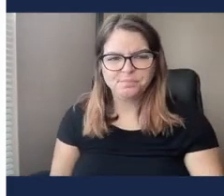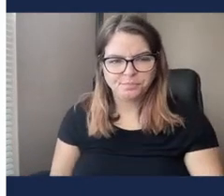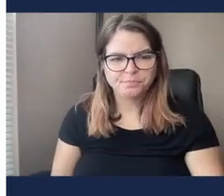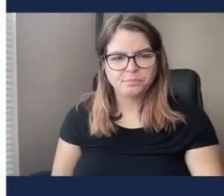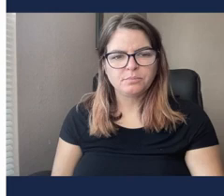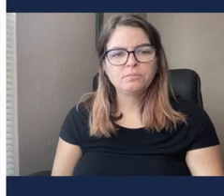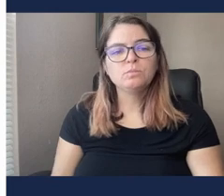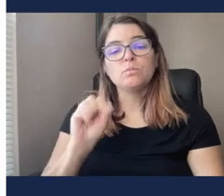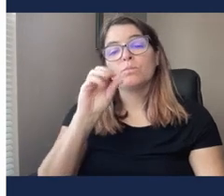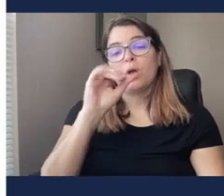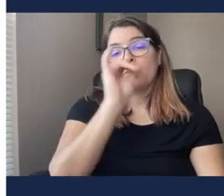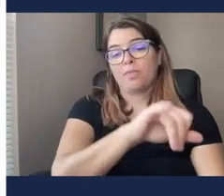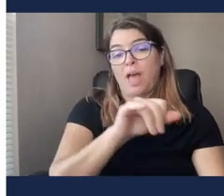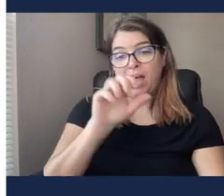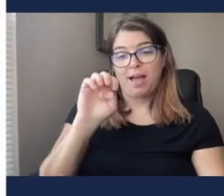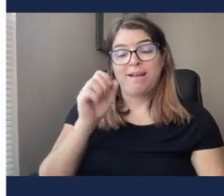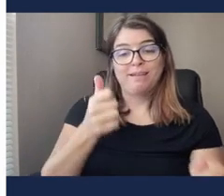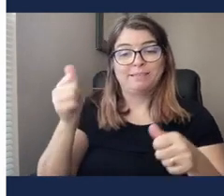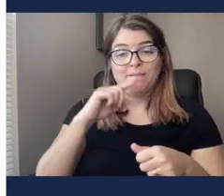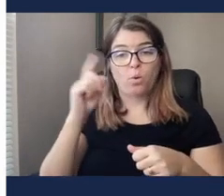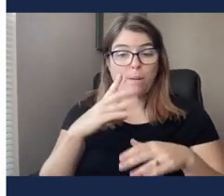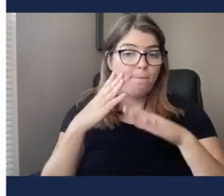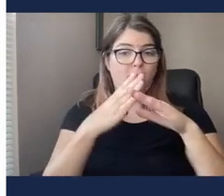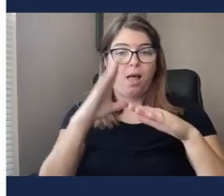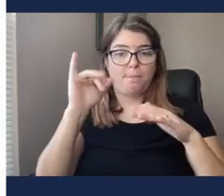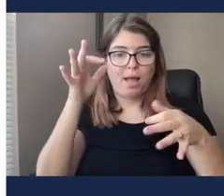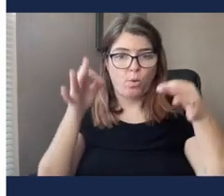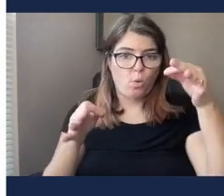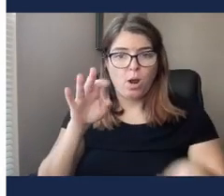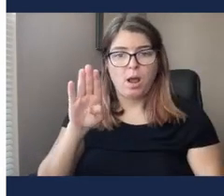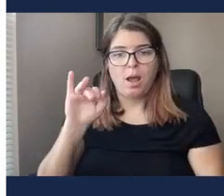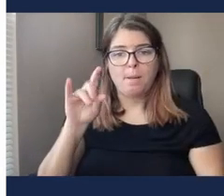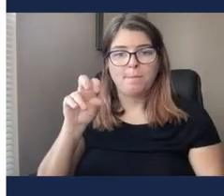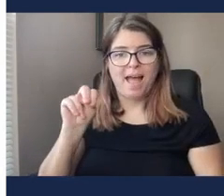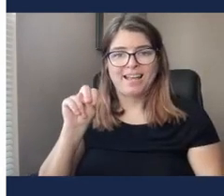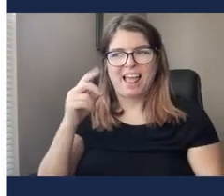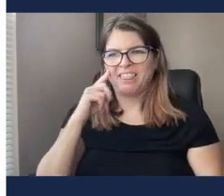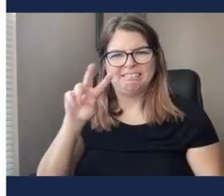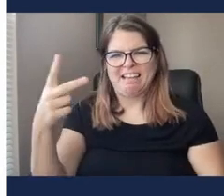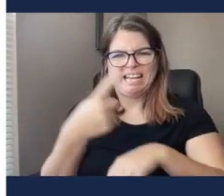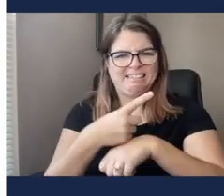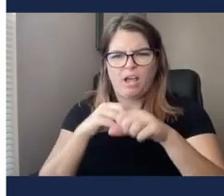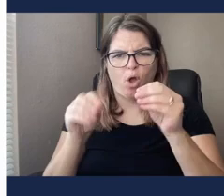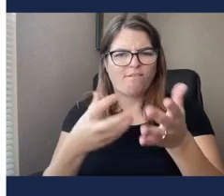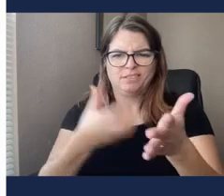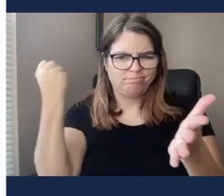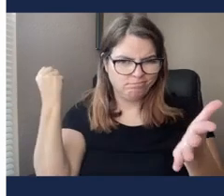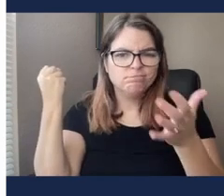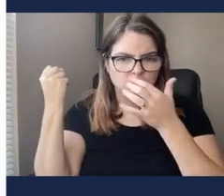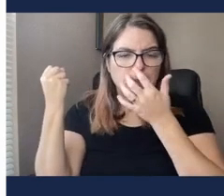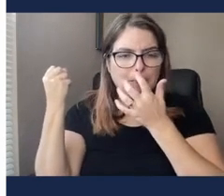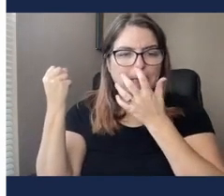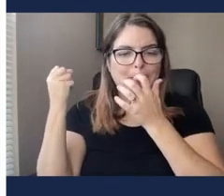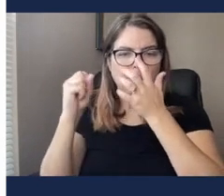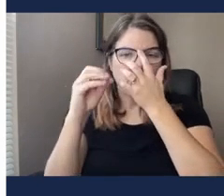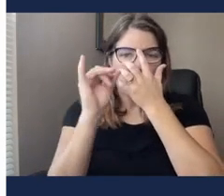Trump's executive order was blocked by a court. Biden withdrew it in his first, maybe his second day in office. So the executive